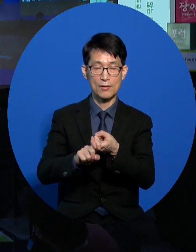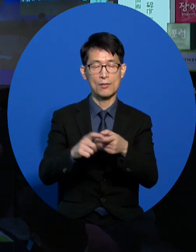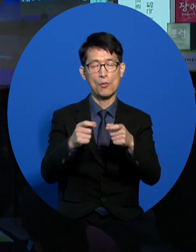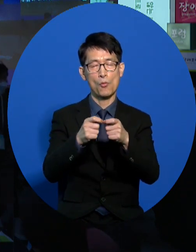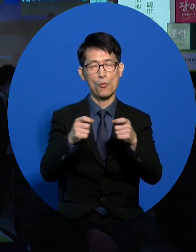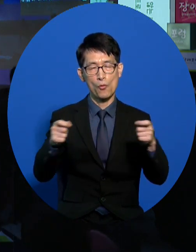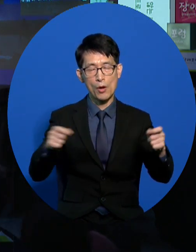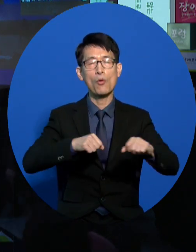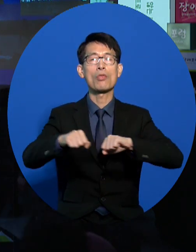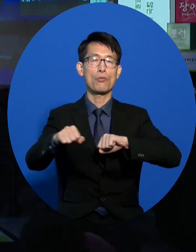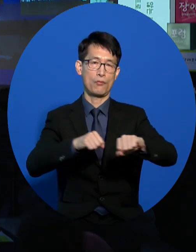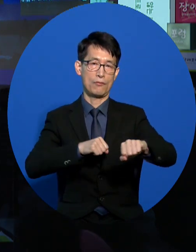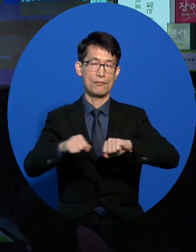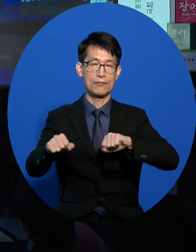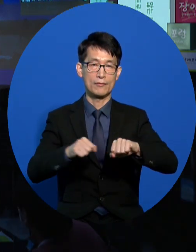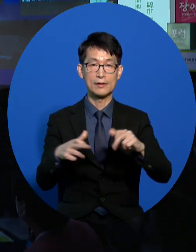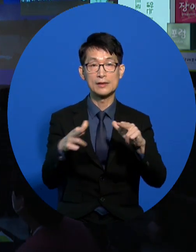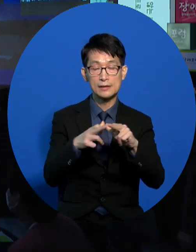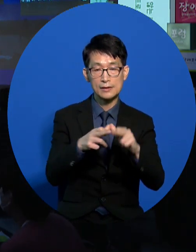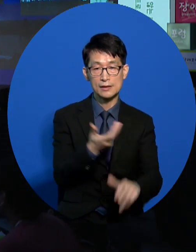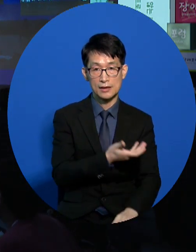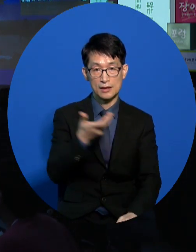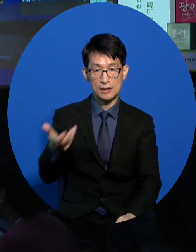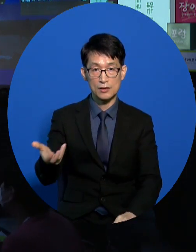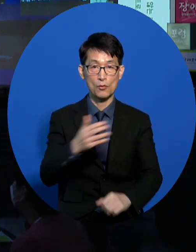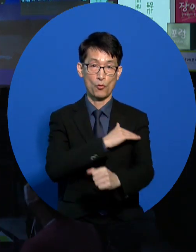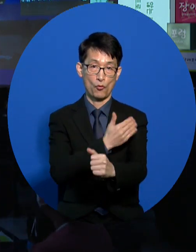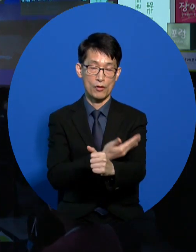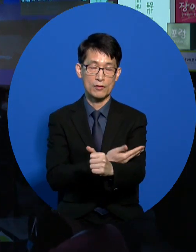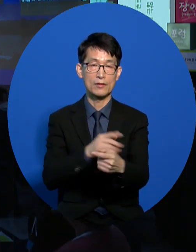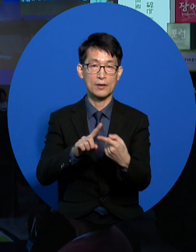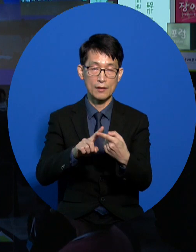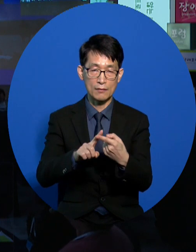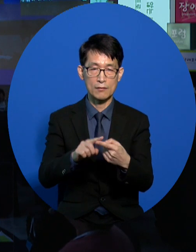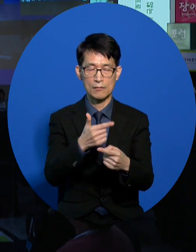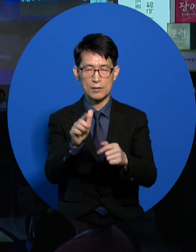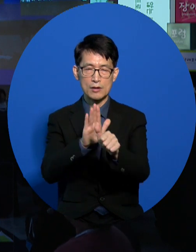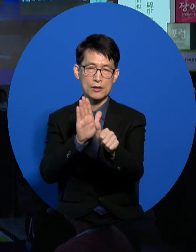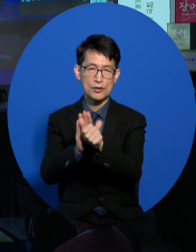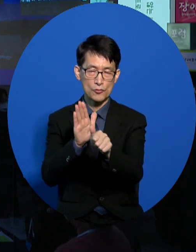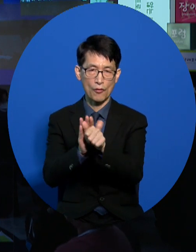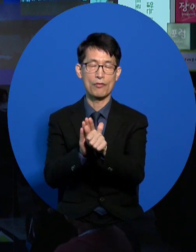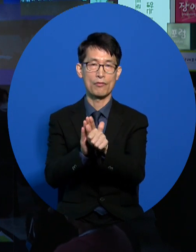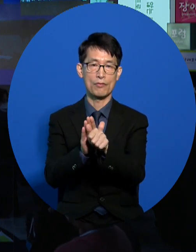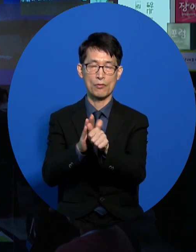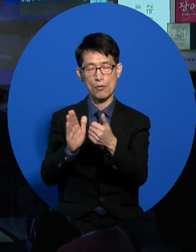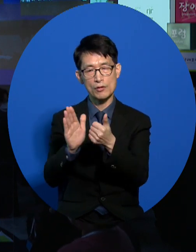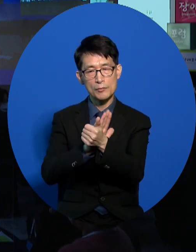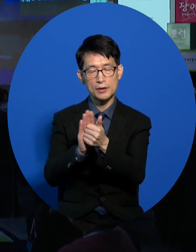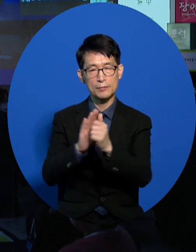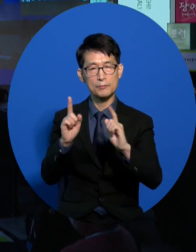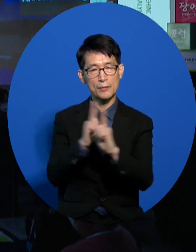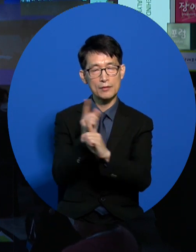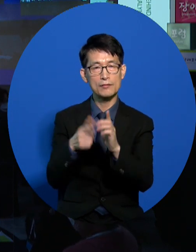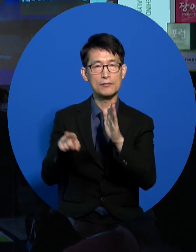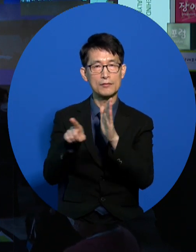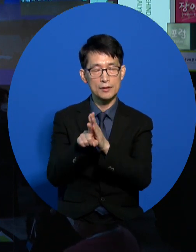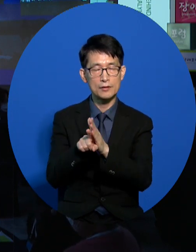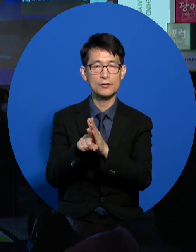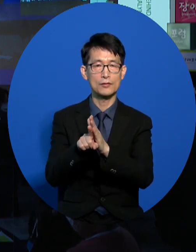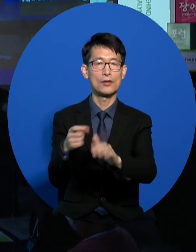federations, associations for persons with disabilities, contributing to the improvement of services and various support related to the